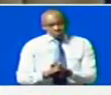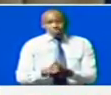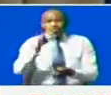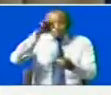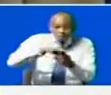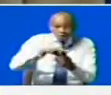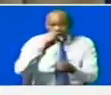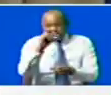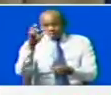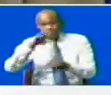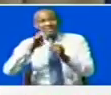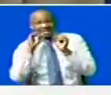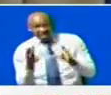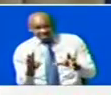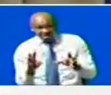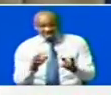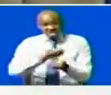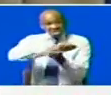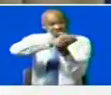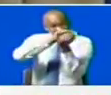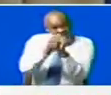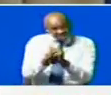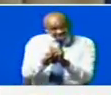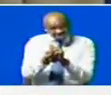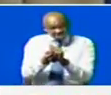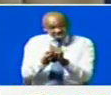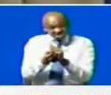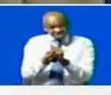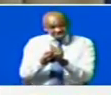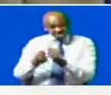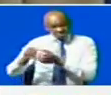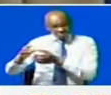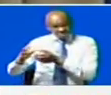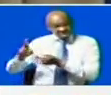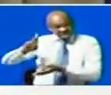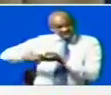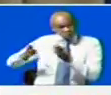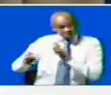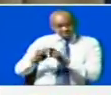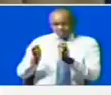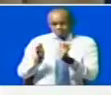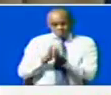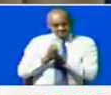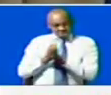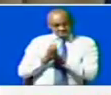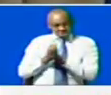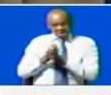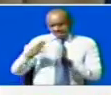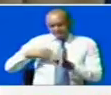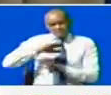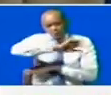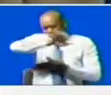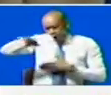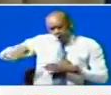should not change the manner in which you relate to everyone